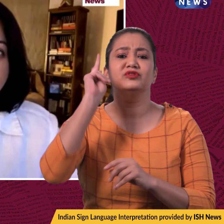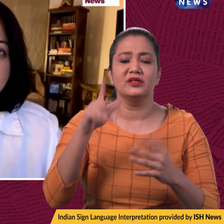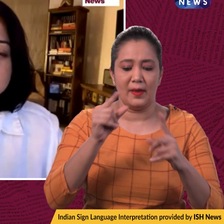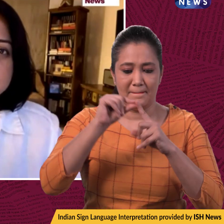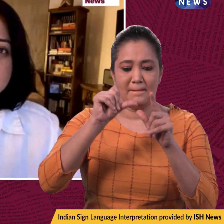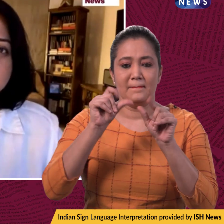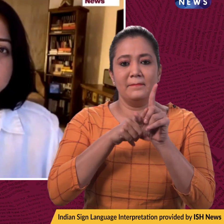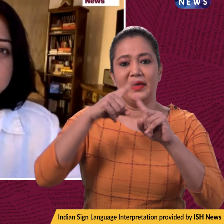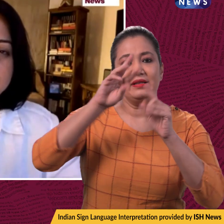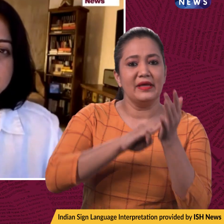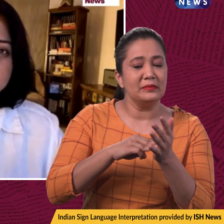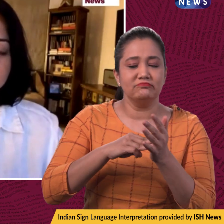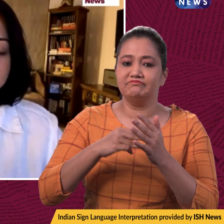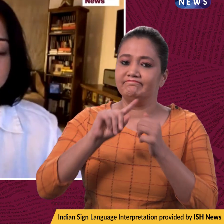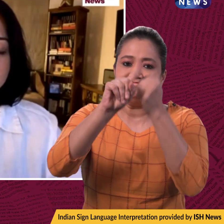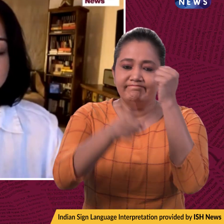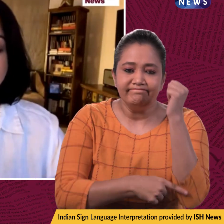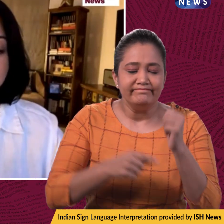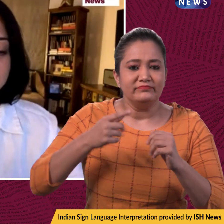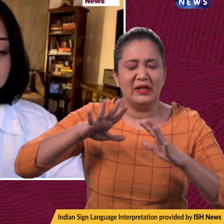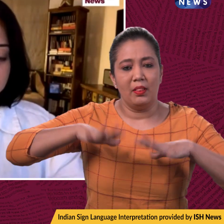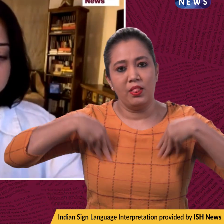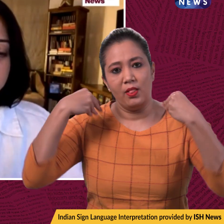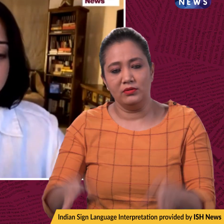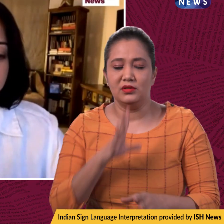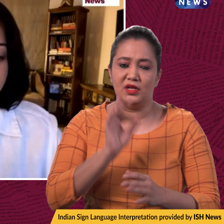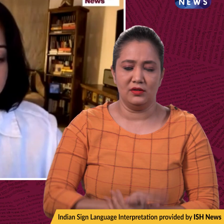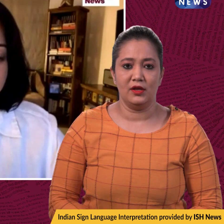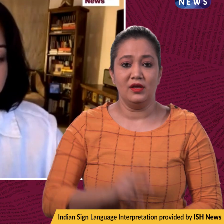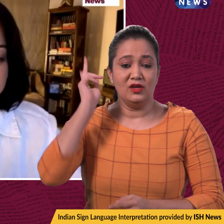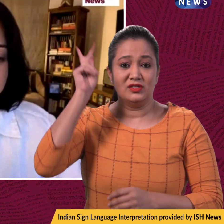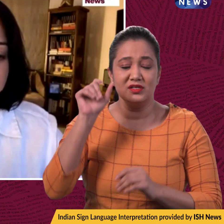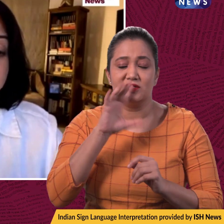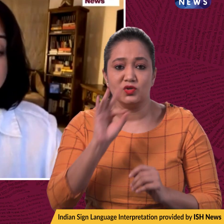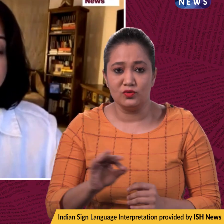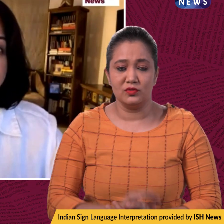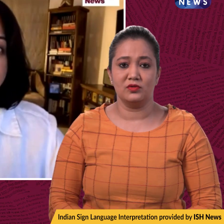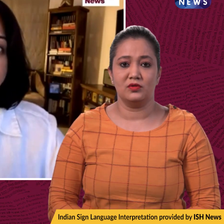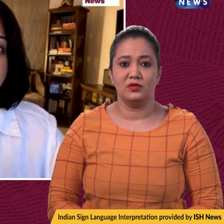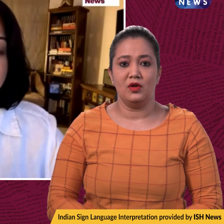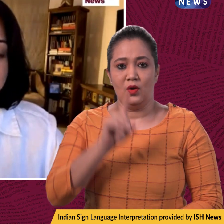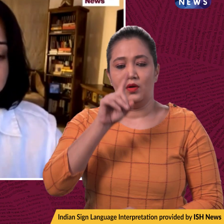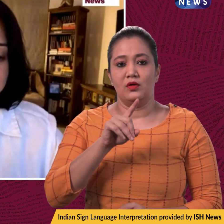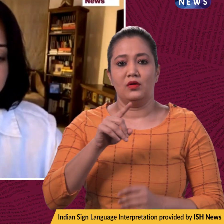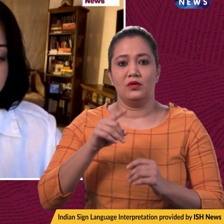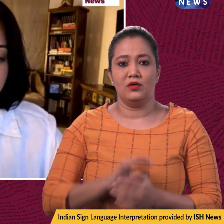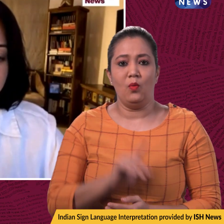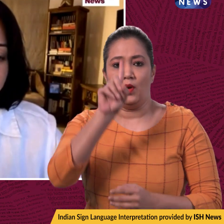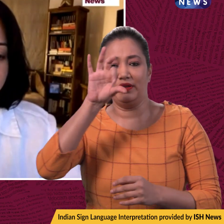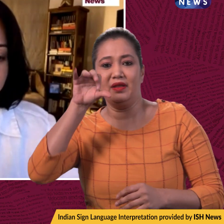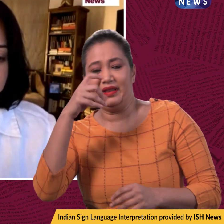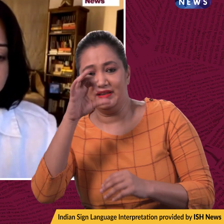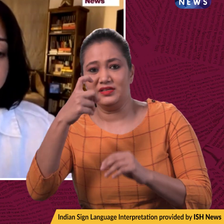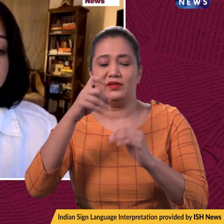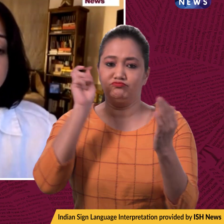today of Paytm ended with a massive amount of pain. Shares of Paytm's parent, 197